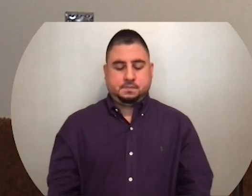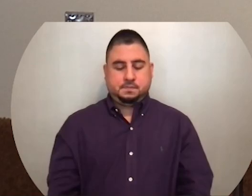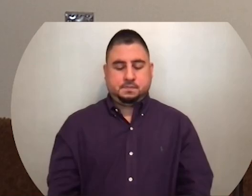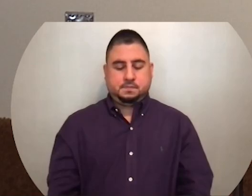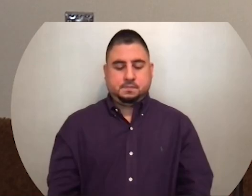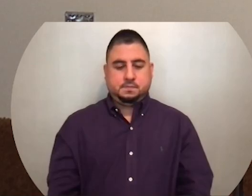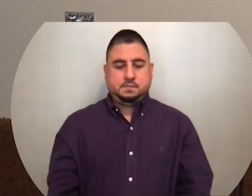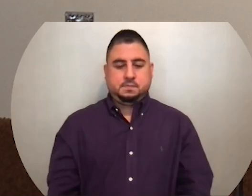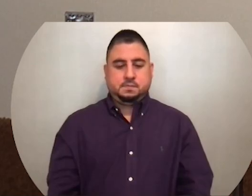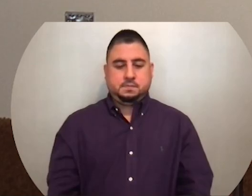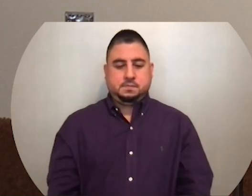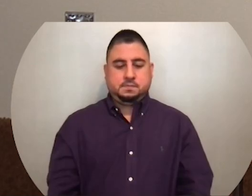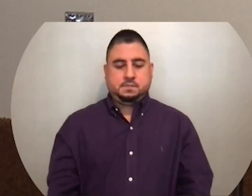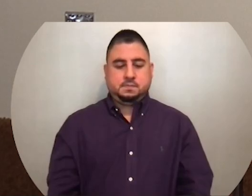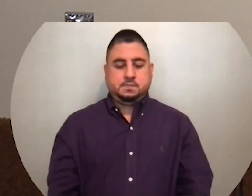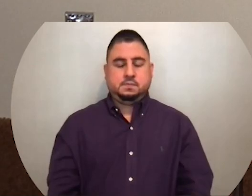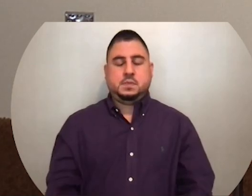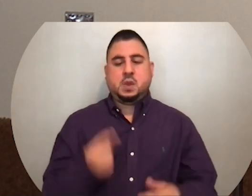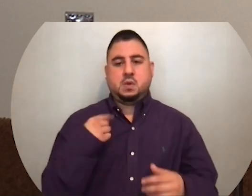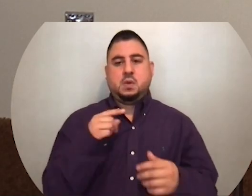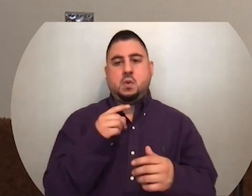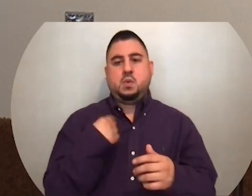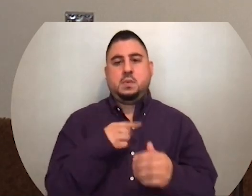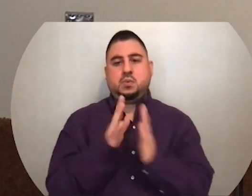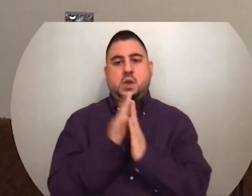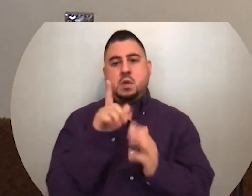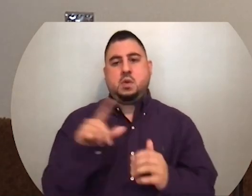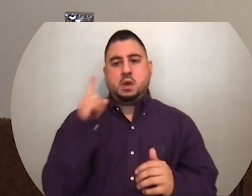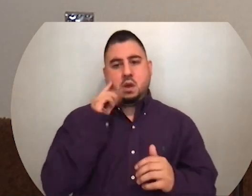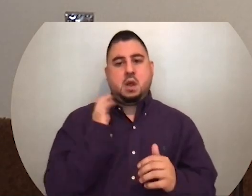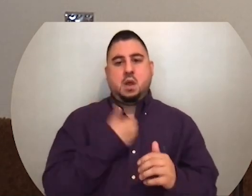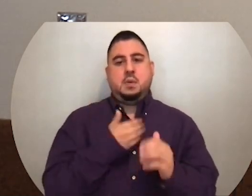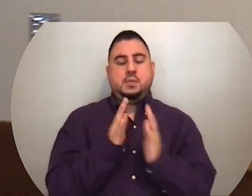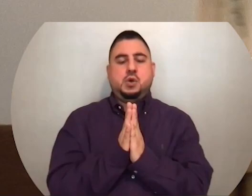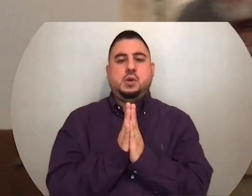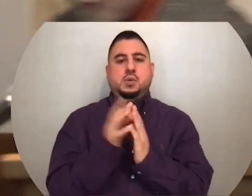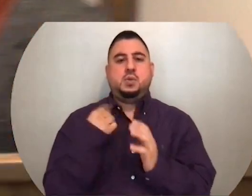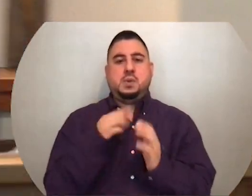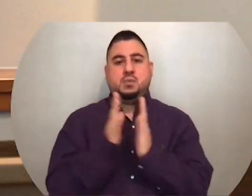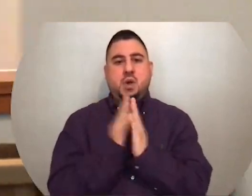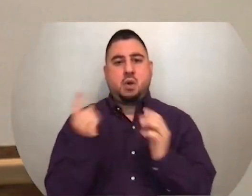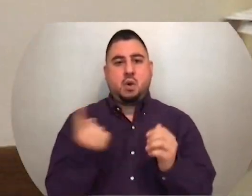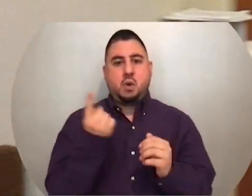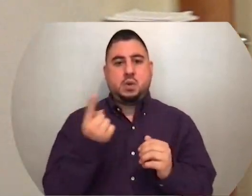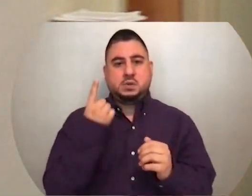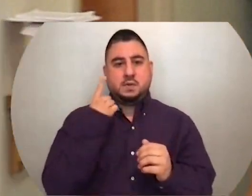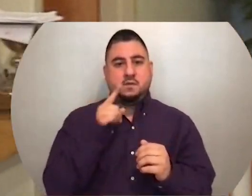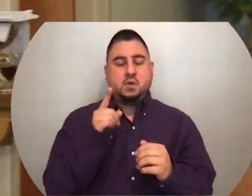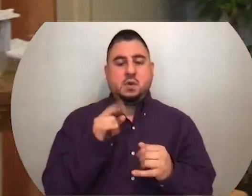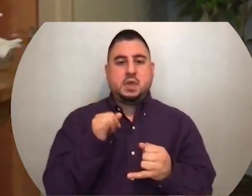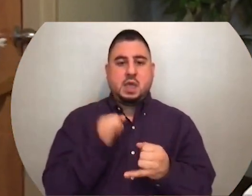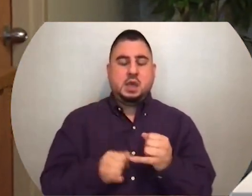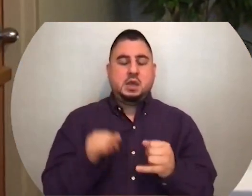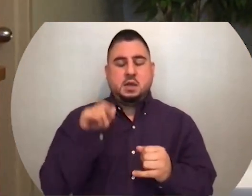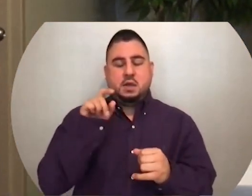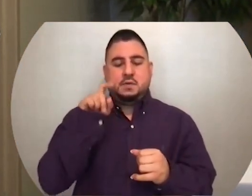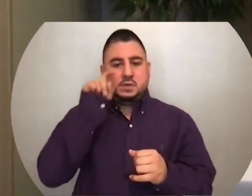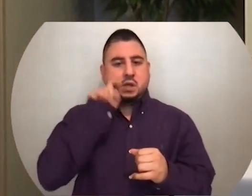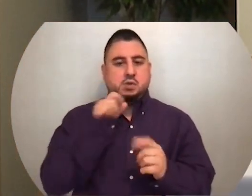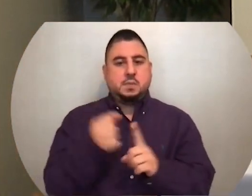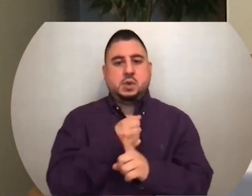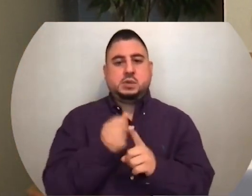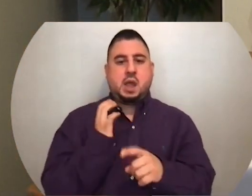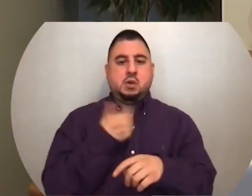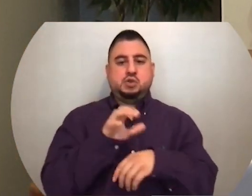For all of those, let us pray to the Lord. Lord, hear our prayer. We pray always for the end of child sexual abuse in our church,